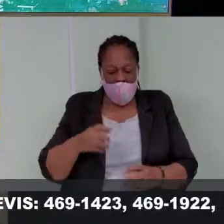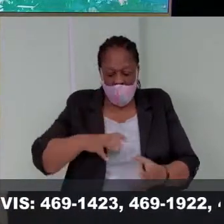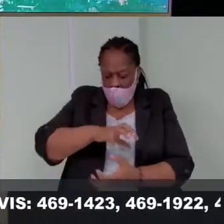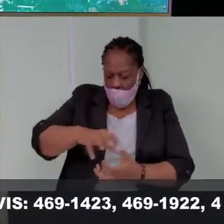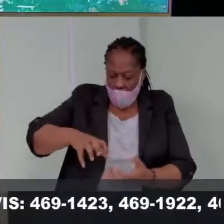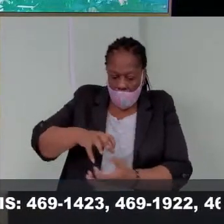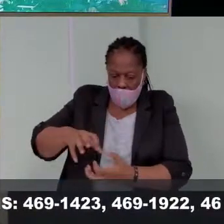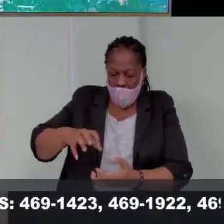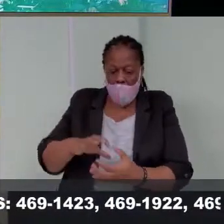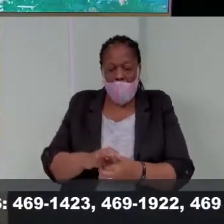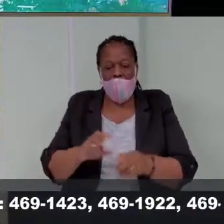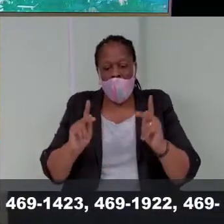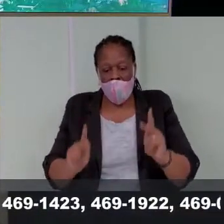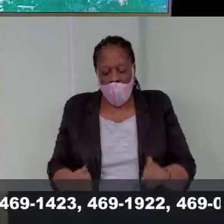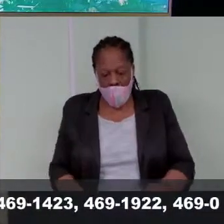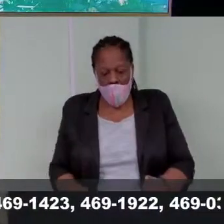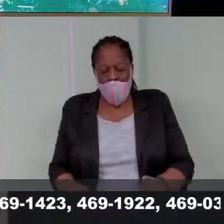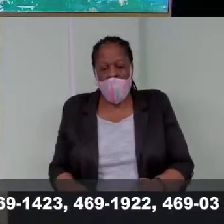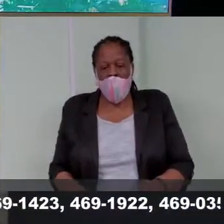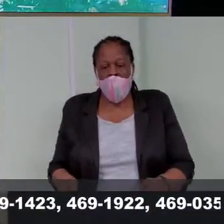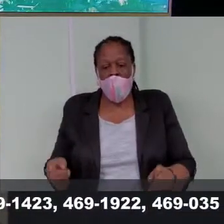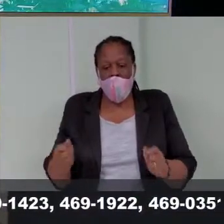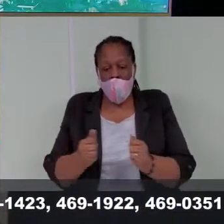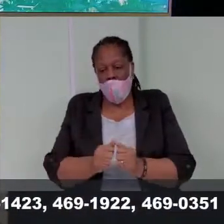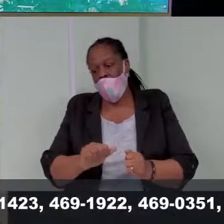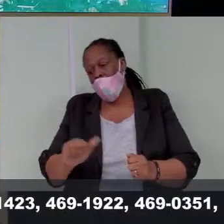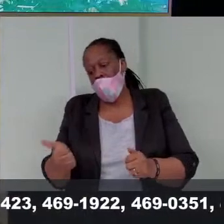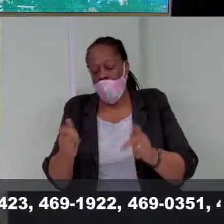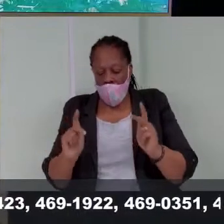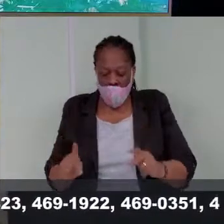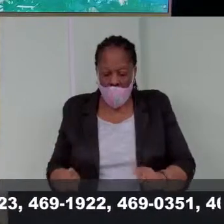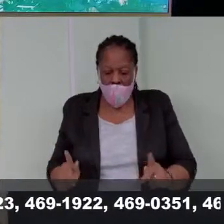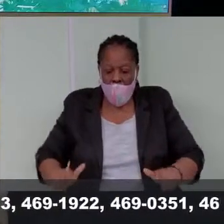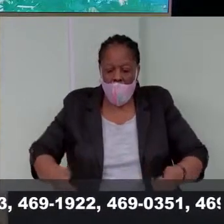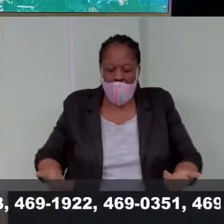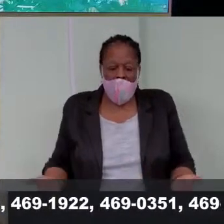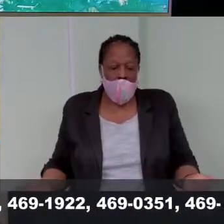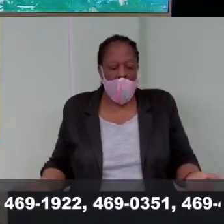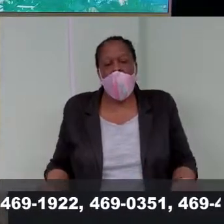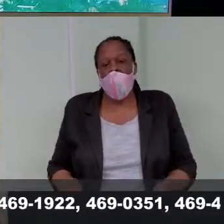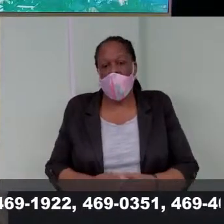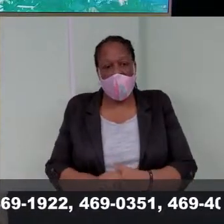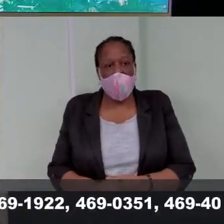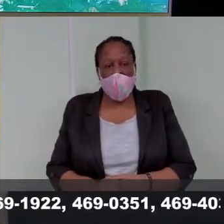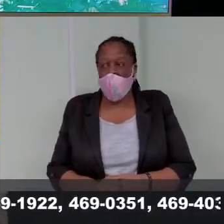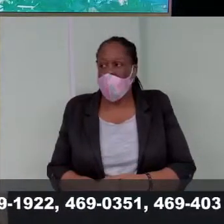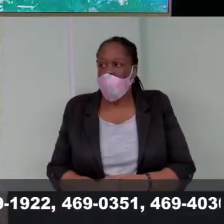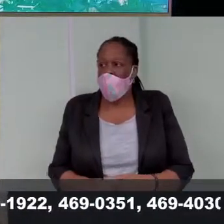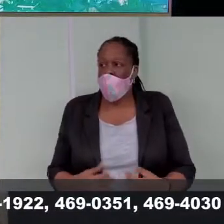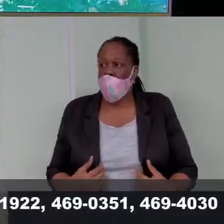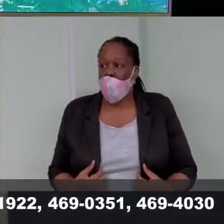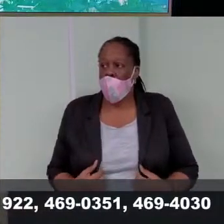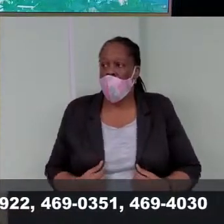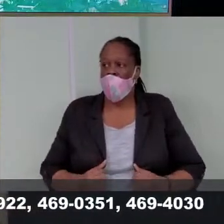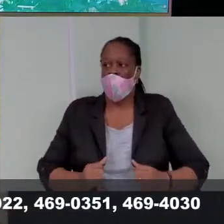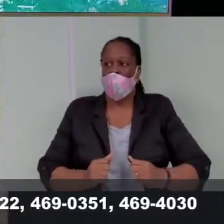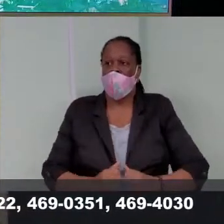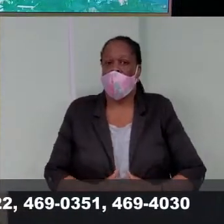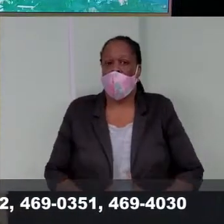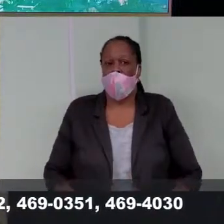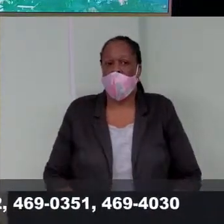mixing between that corridor of transportation of those high risk, or what we call international